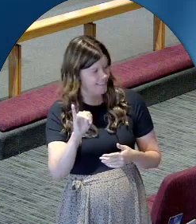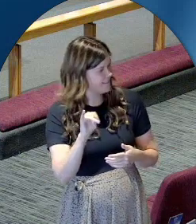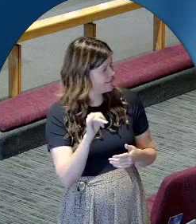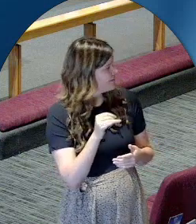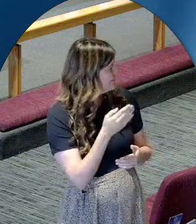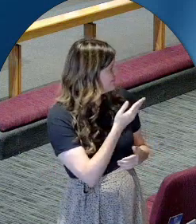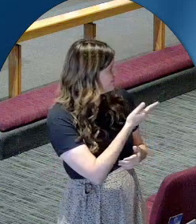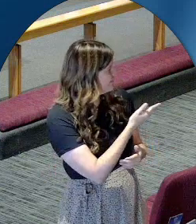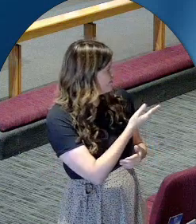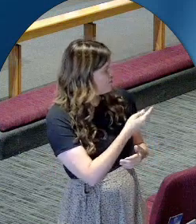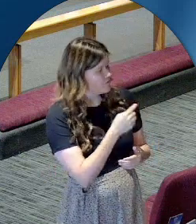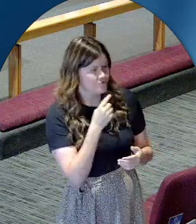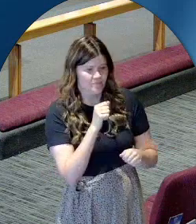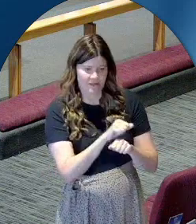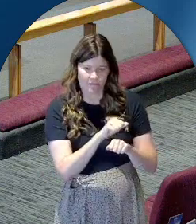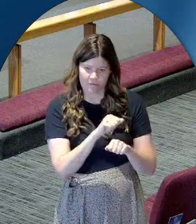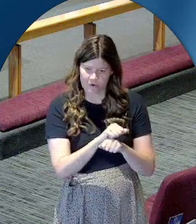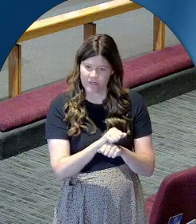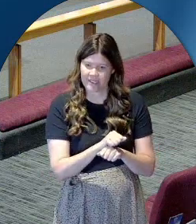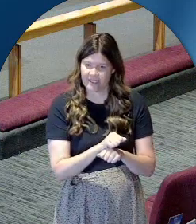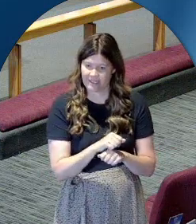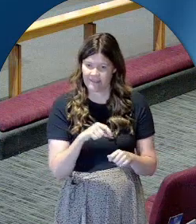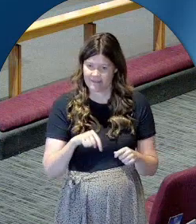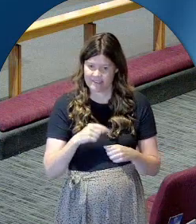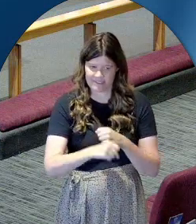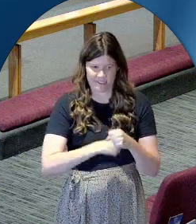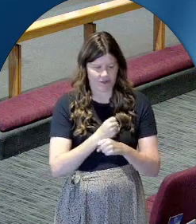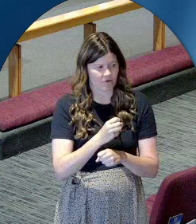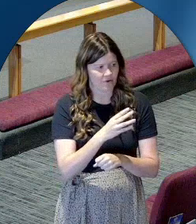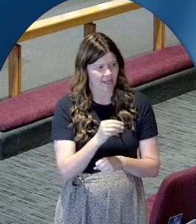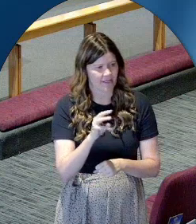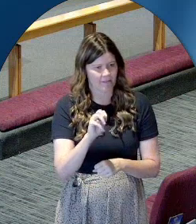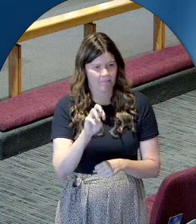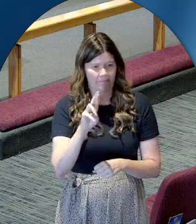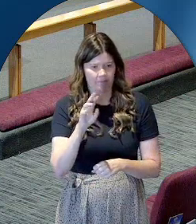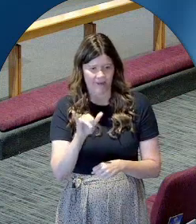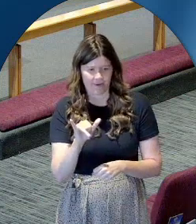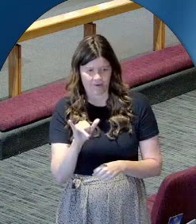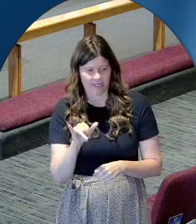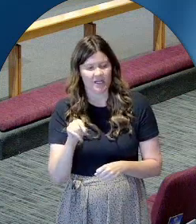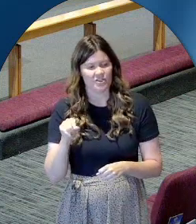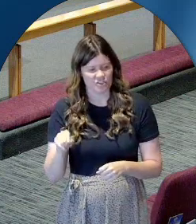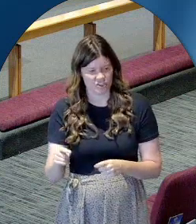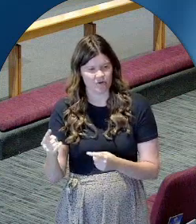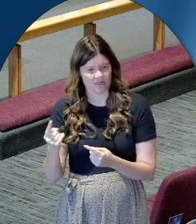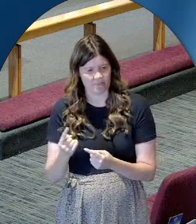work throughout this year, and Mary Eddy, too. Is Mary here? She's in the